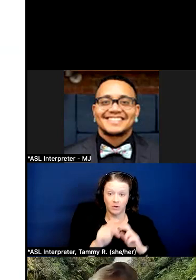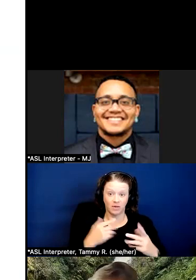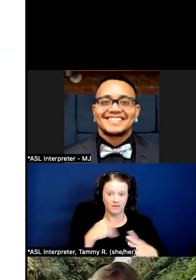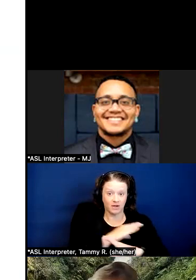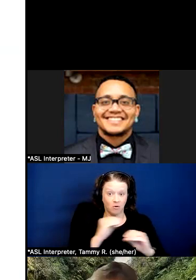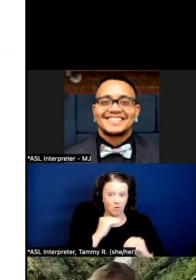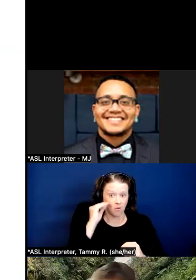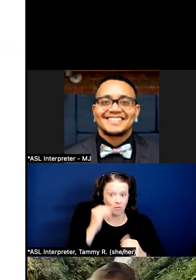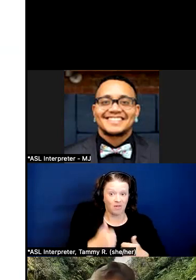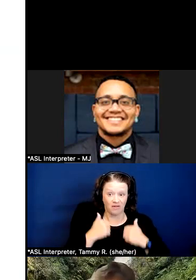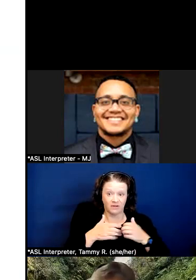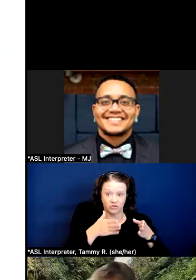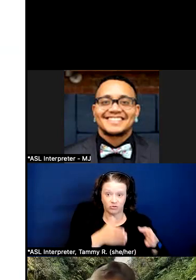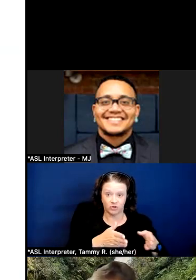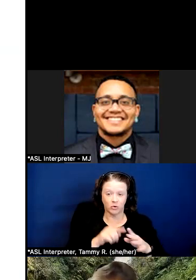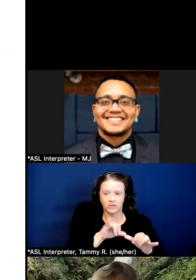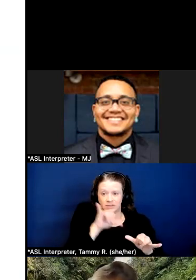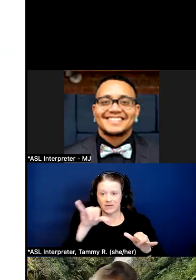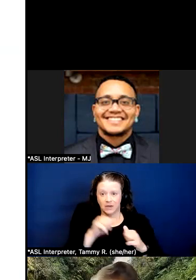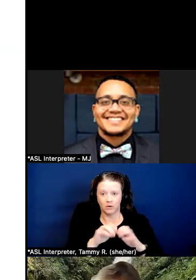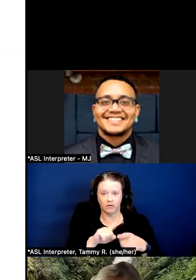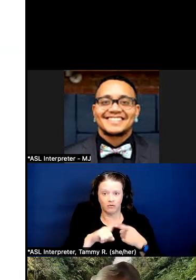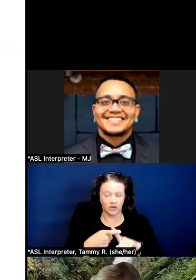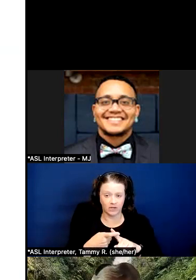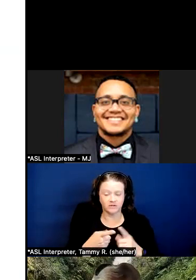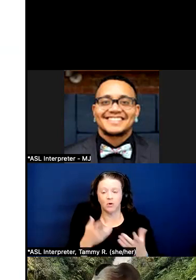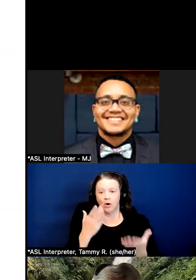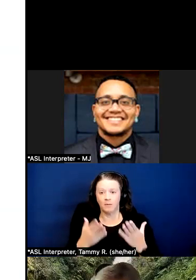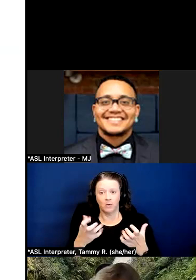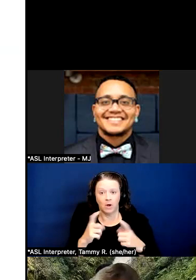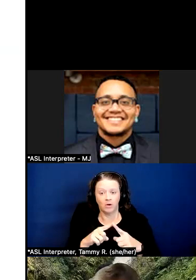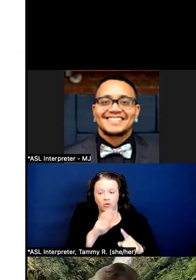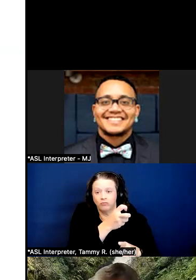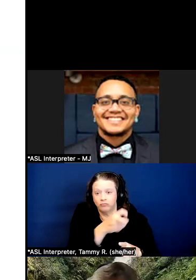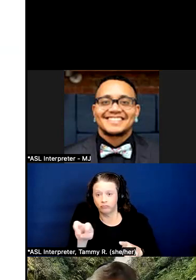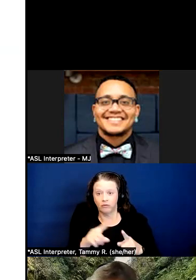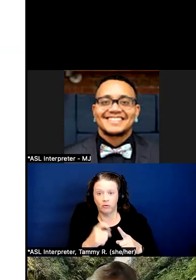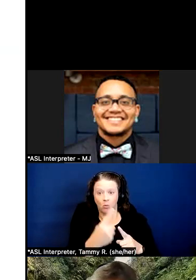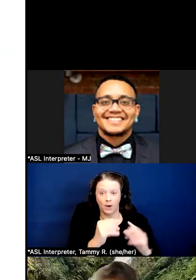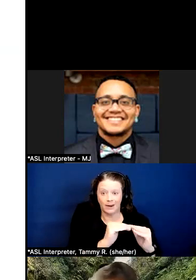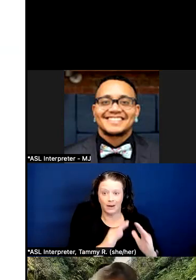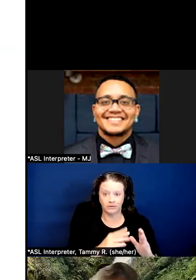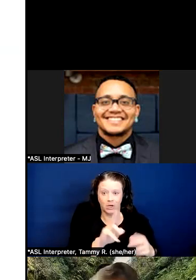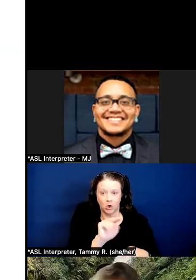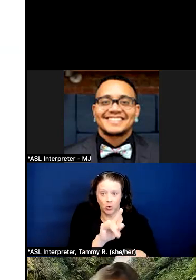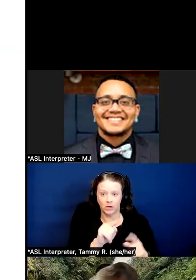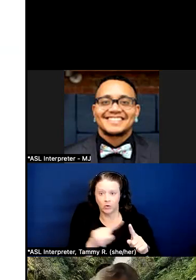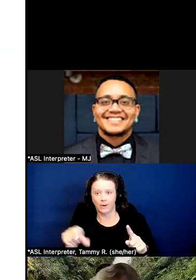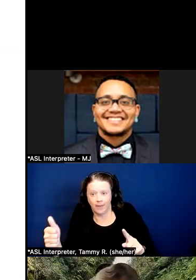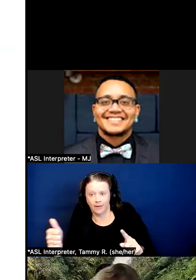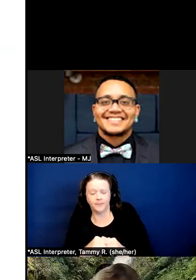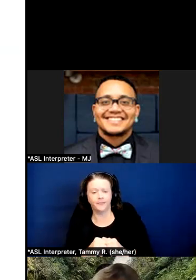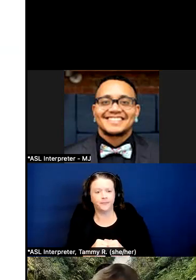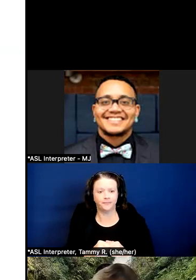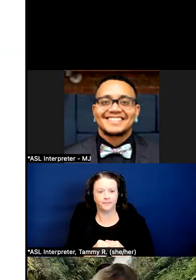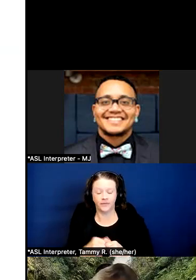friends, or wanting to move from one housing unit to another. For this